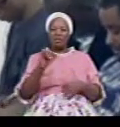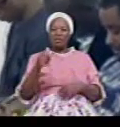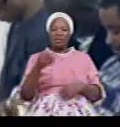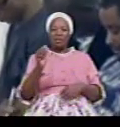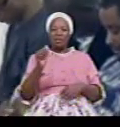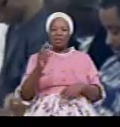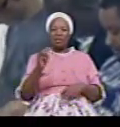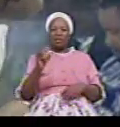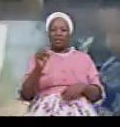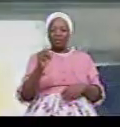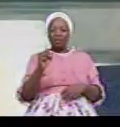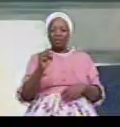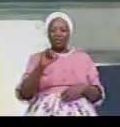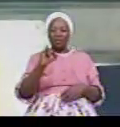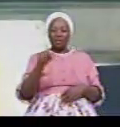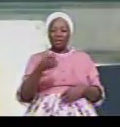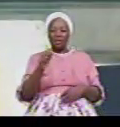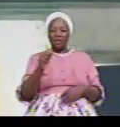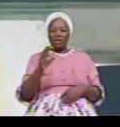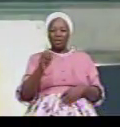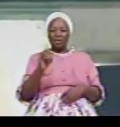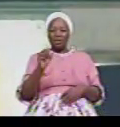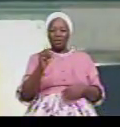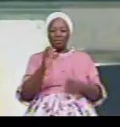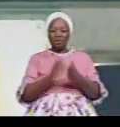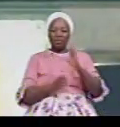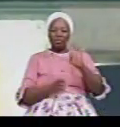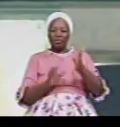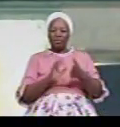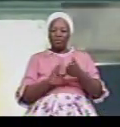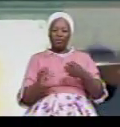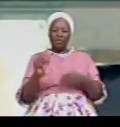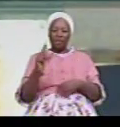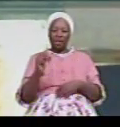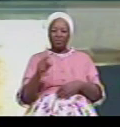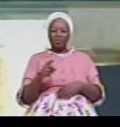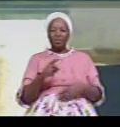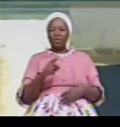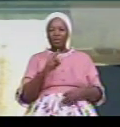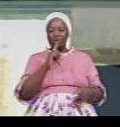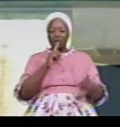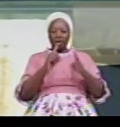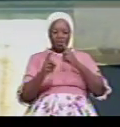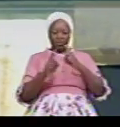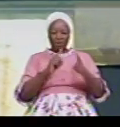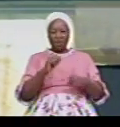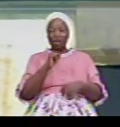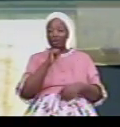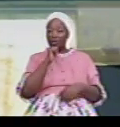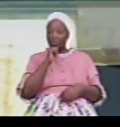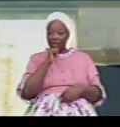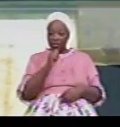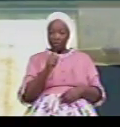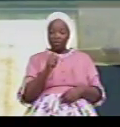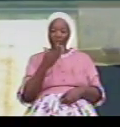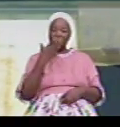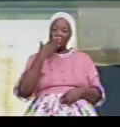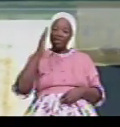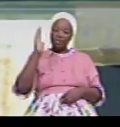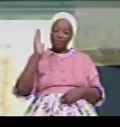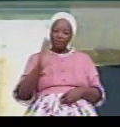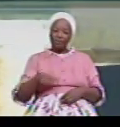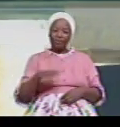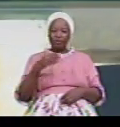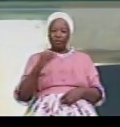4, verse 11, speak not evil of